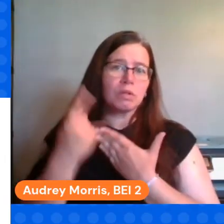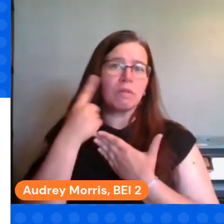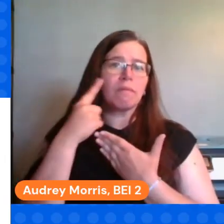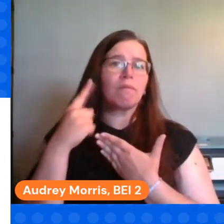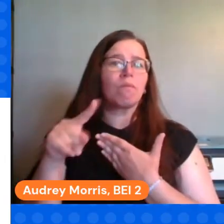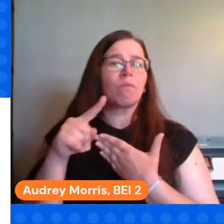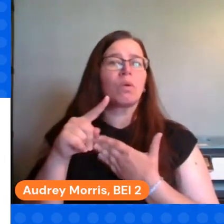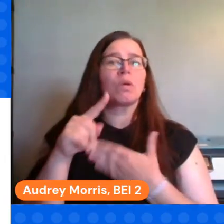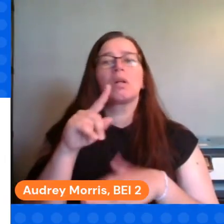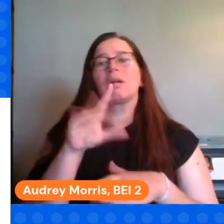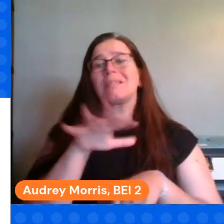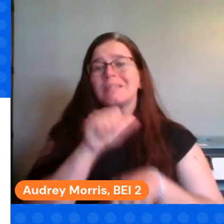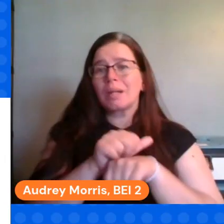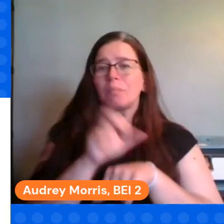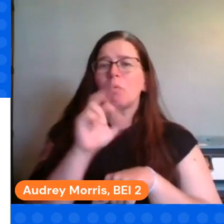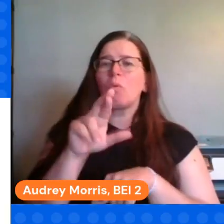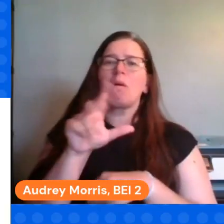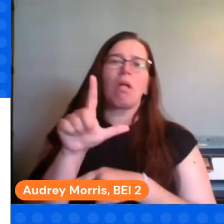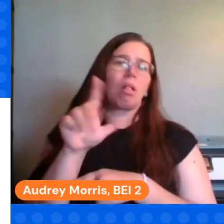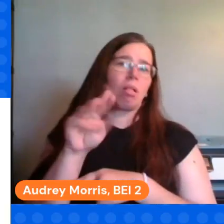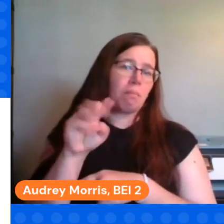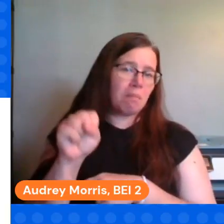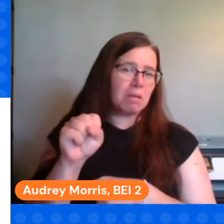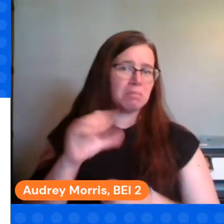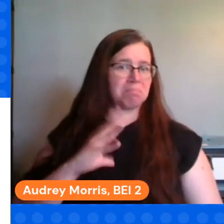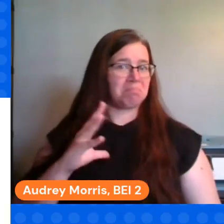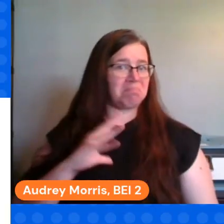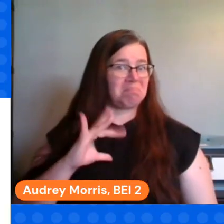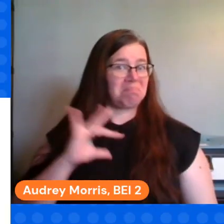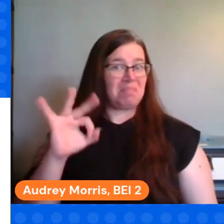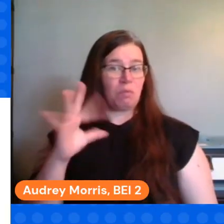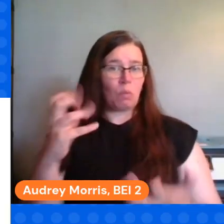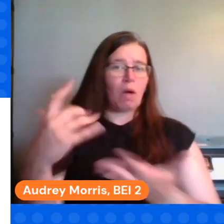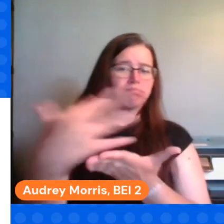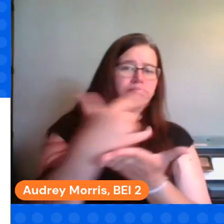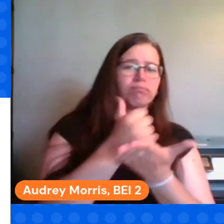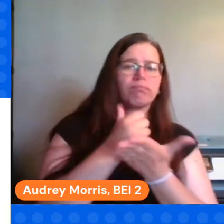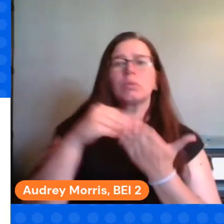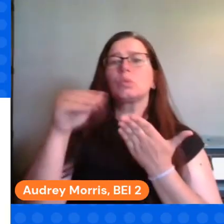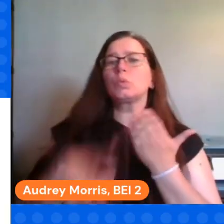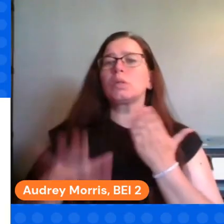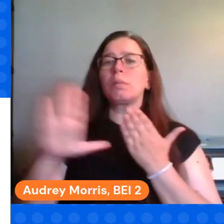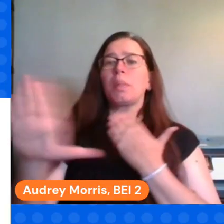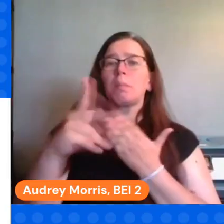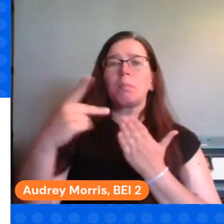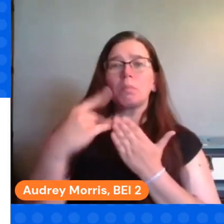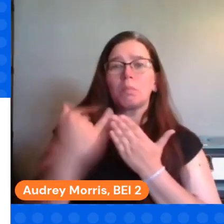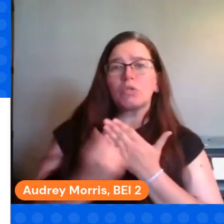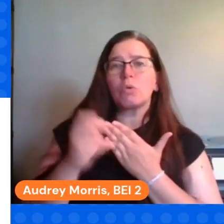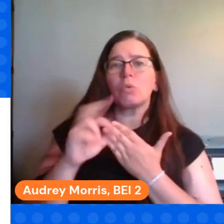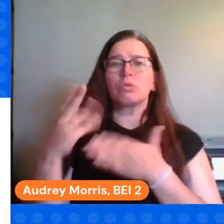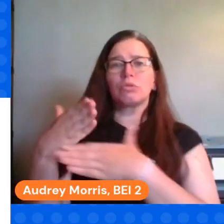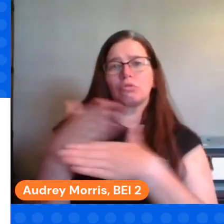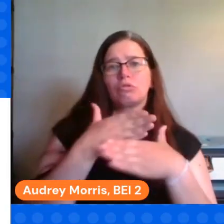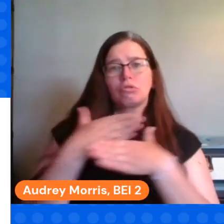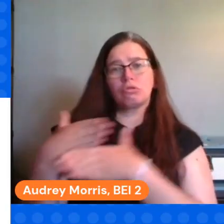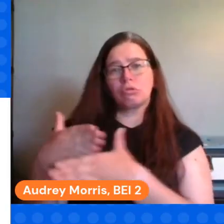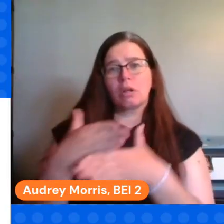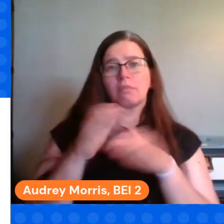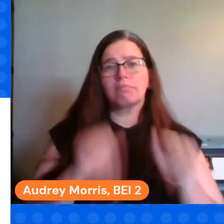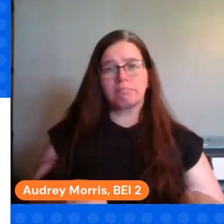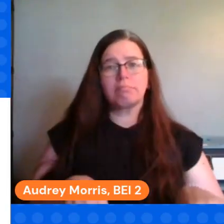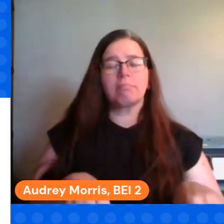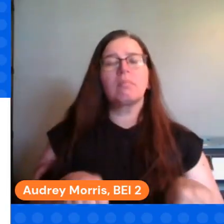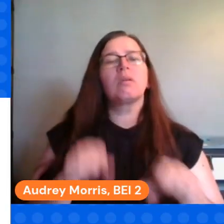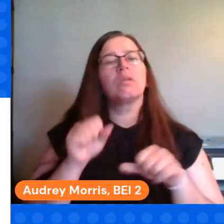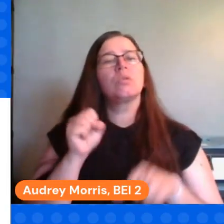LMS, which is really great if you have an assignment and you want to collect the students' projects or get them sharing with one another. So there is